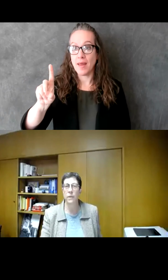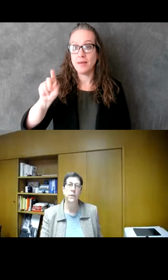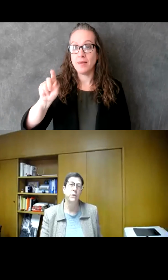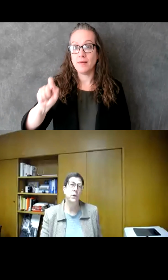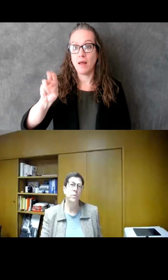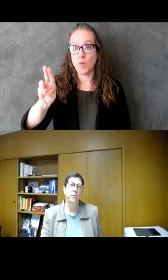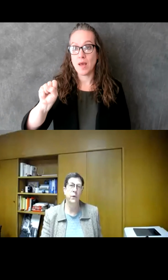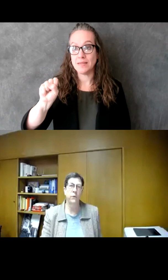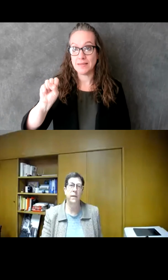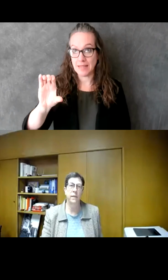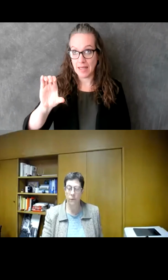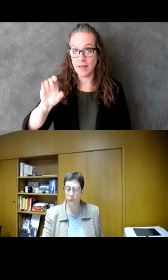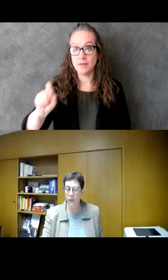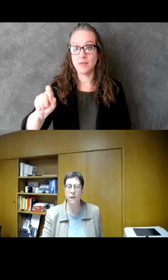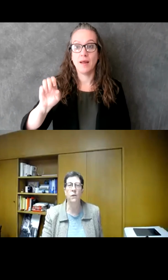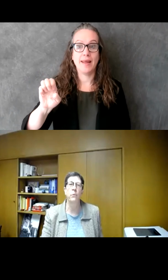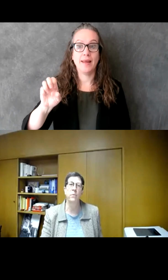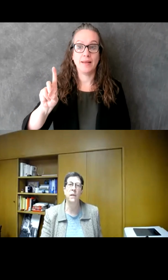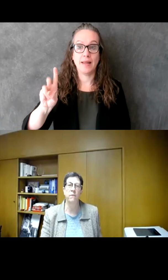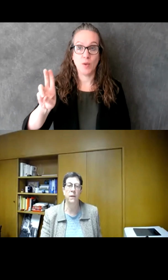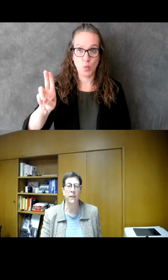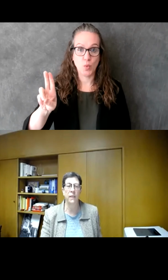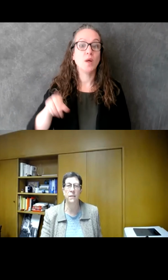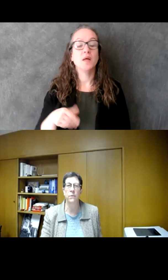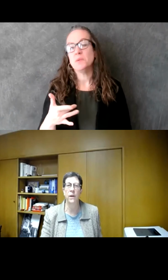med.usc.edu. So feel free to follow up with